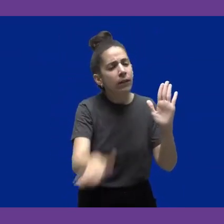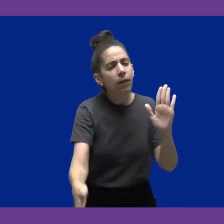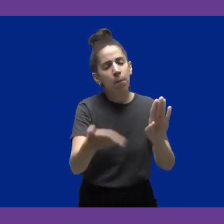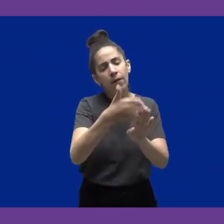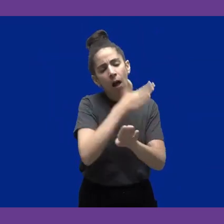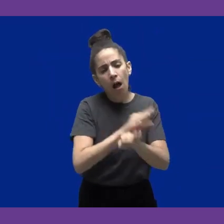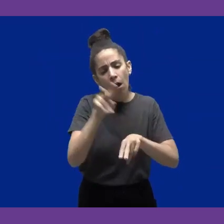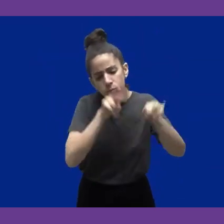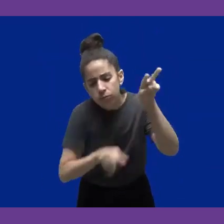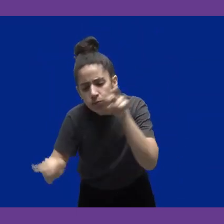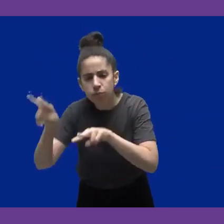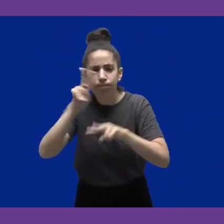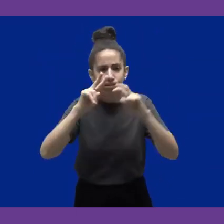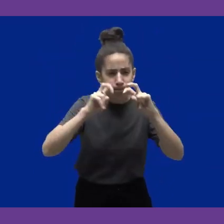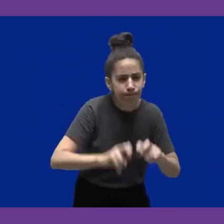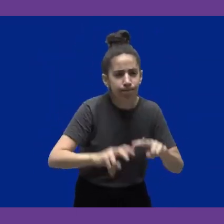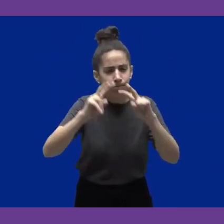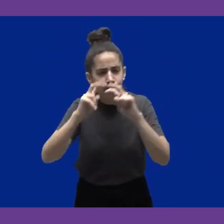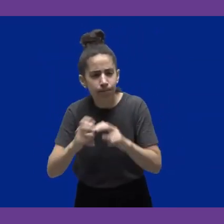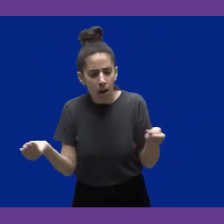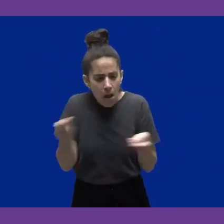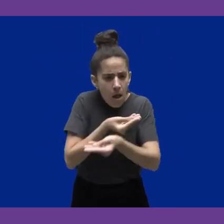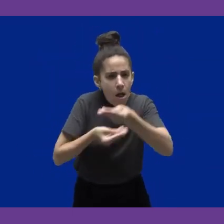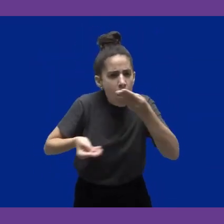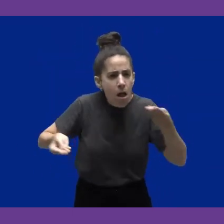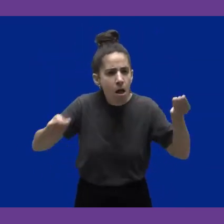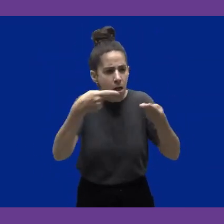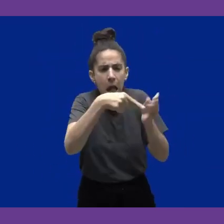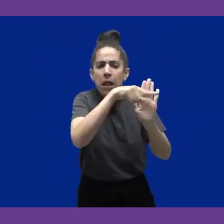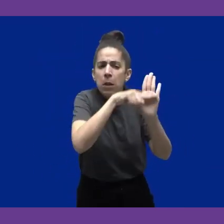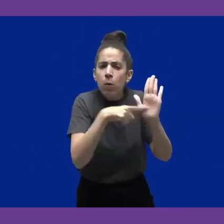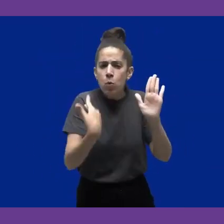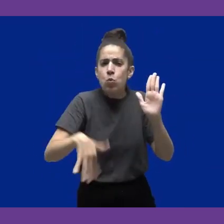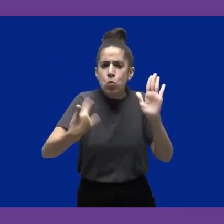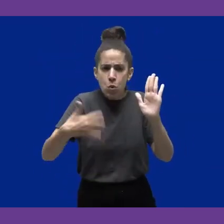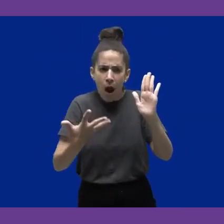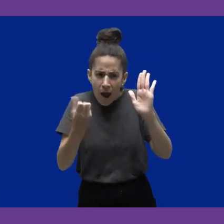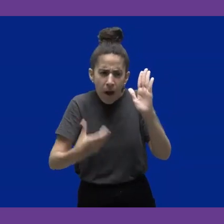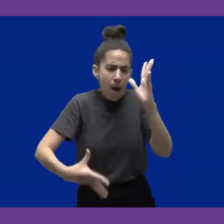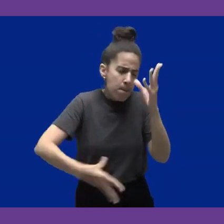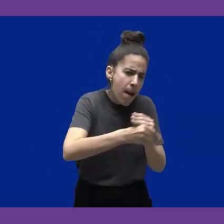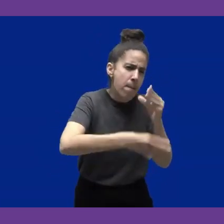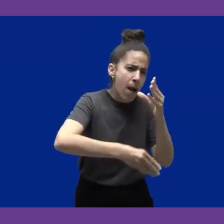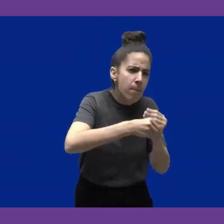to see whether there are additional and higher requirements. And now that we are entering into the application